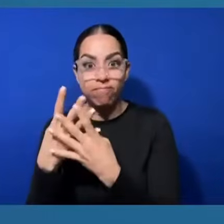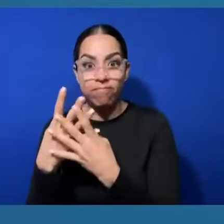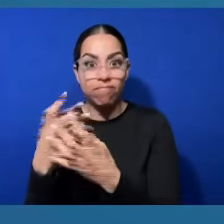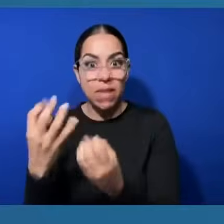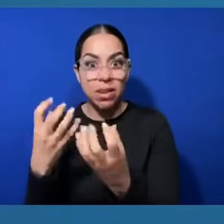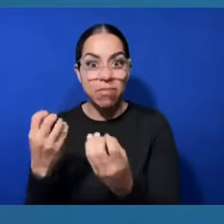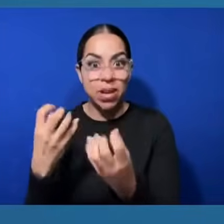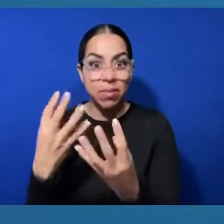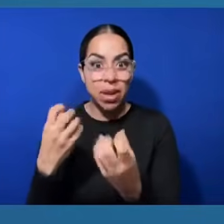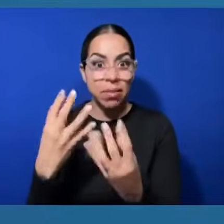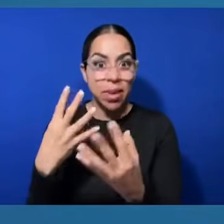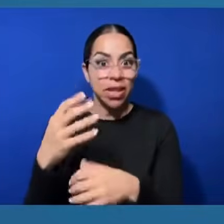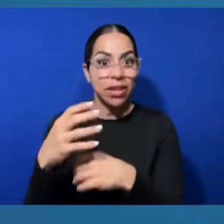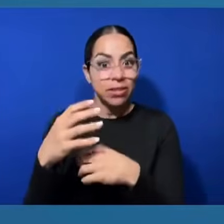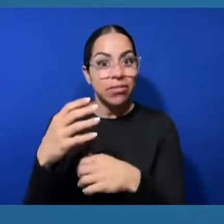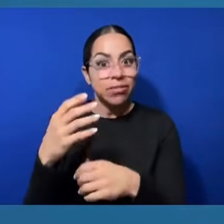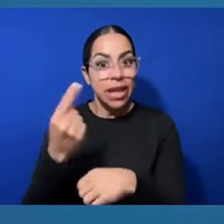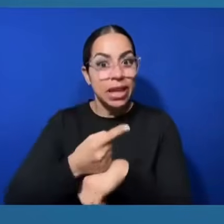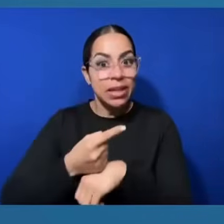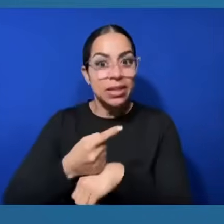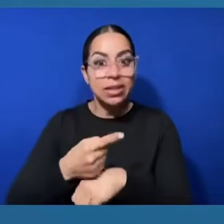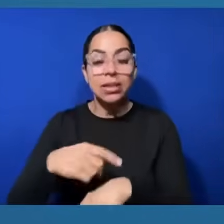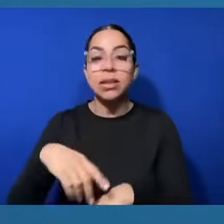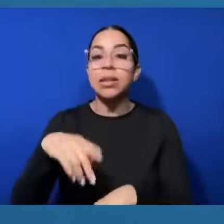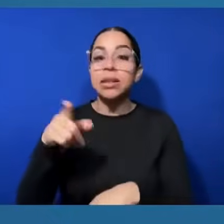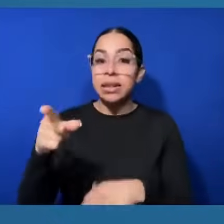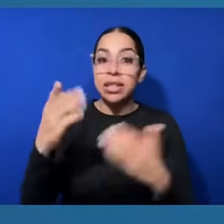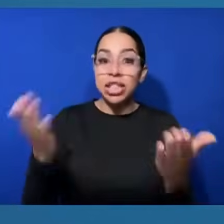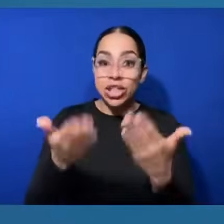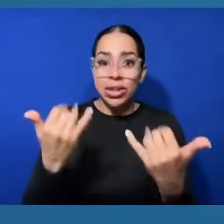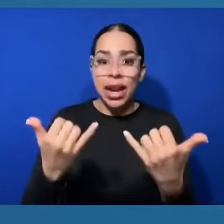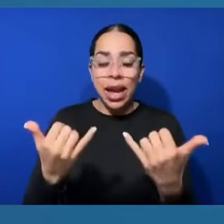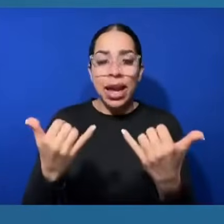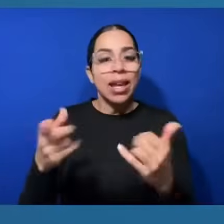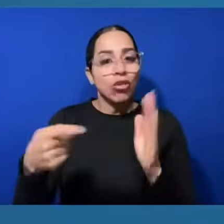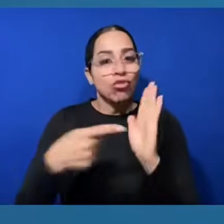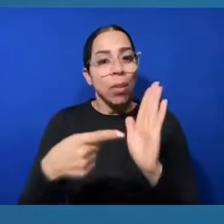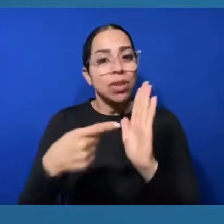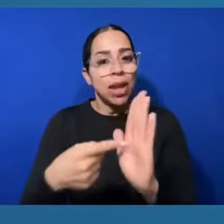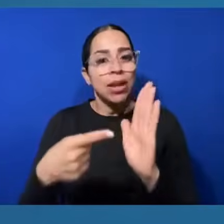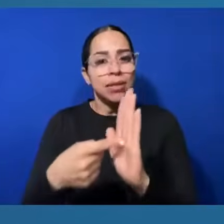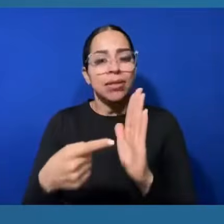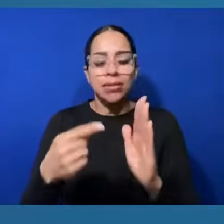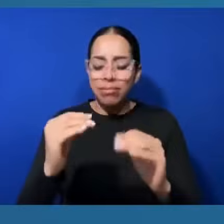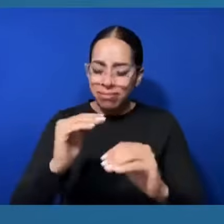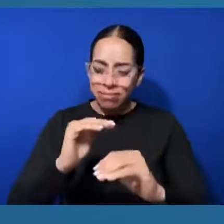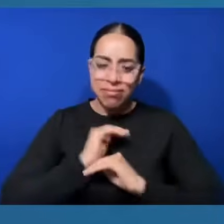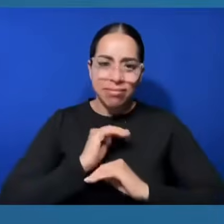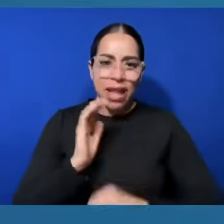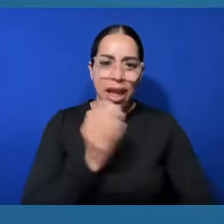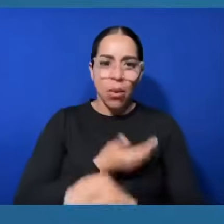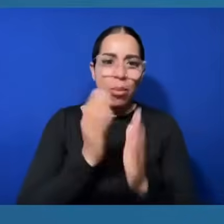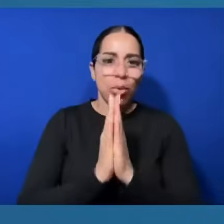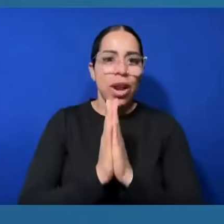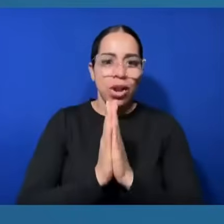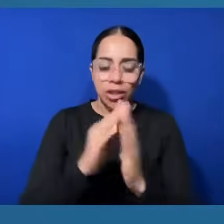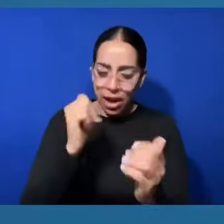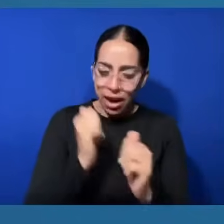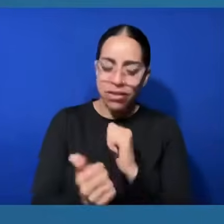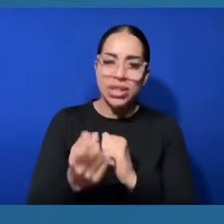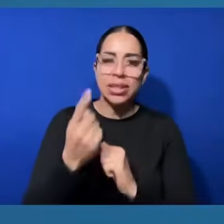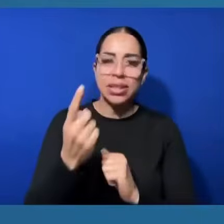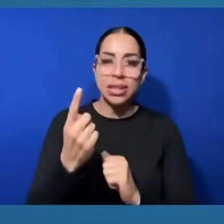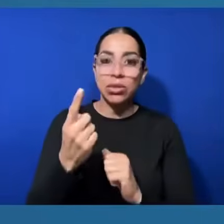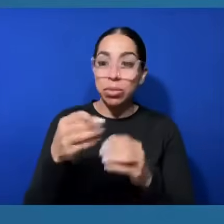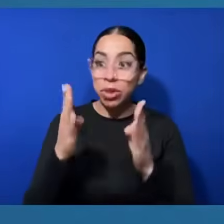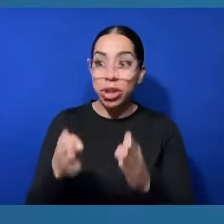our prayers, and please God, the hope is that very soon every single remaining hostage will be home and